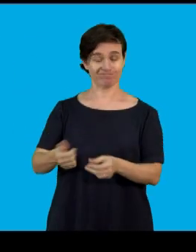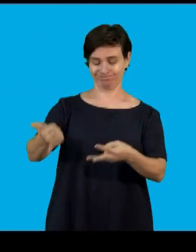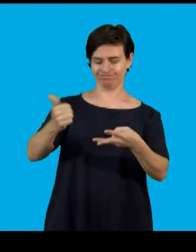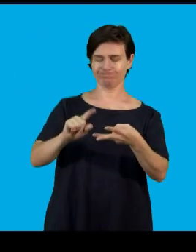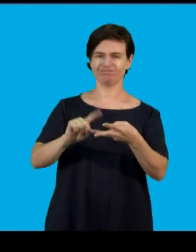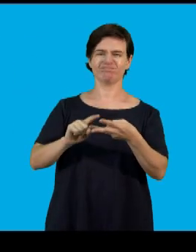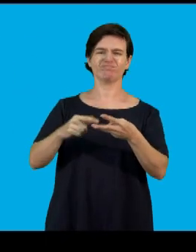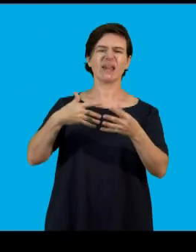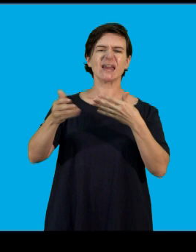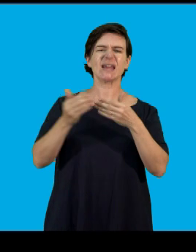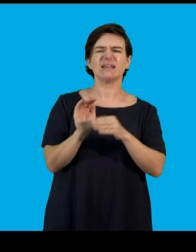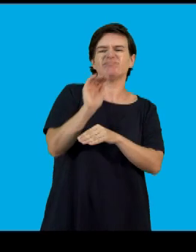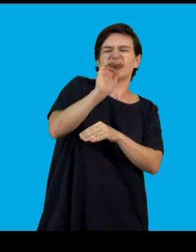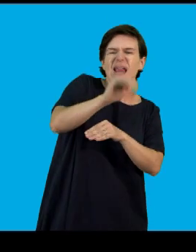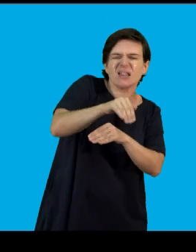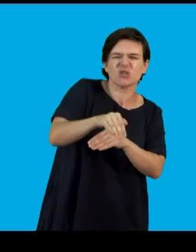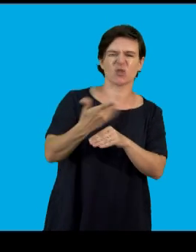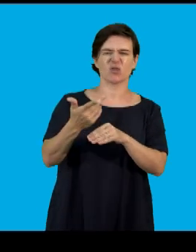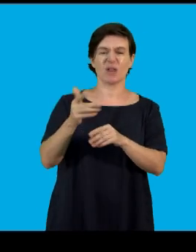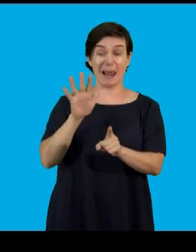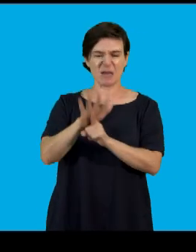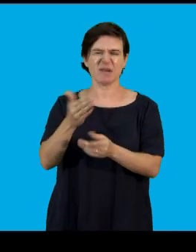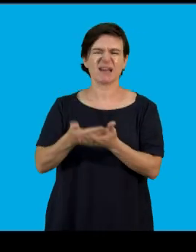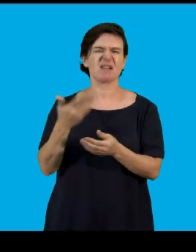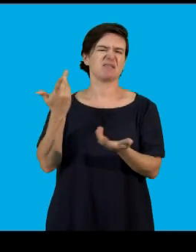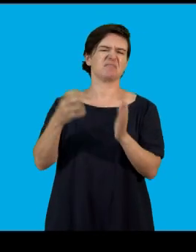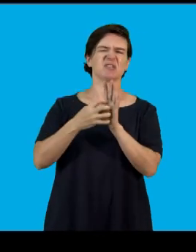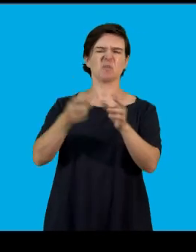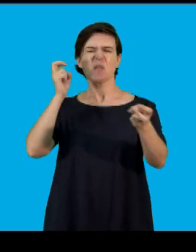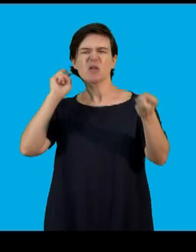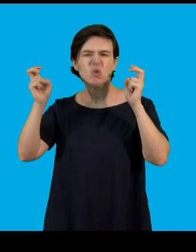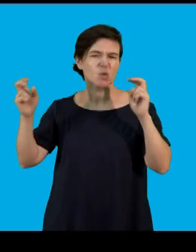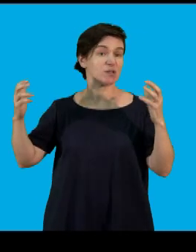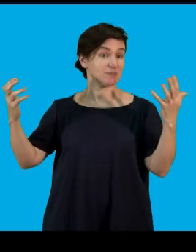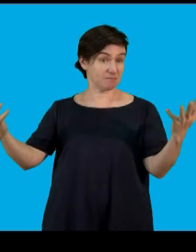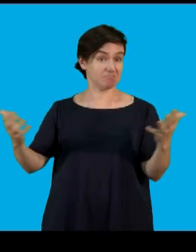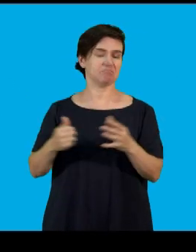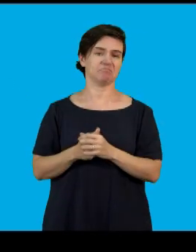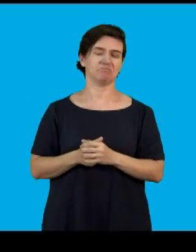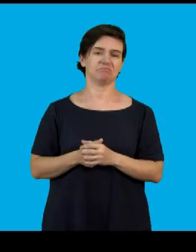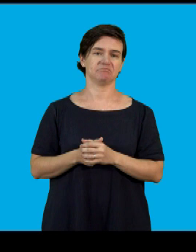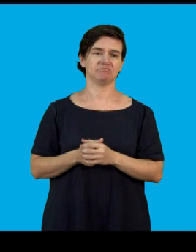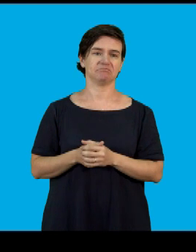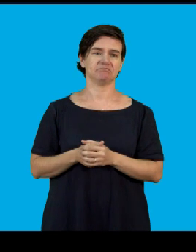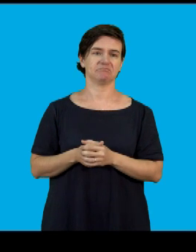Consider external factors, e.g. noisy surroundings, which may influence the presentation. I hope you have